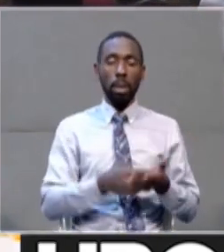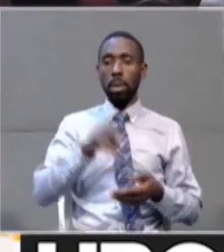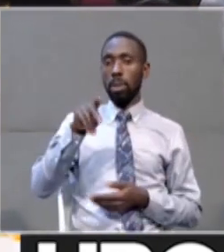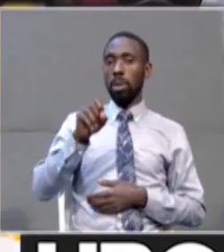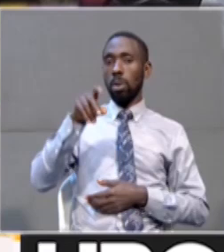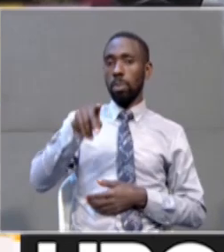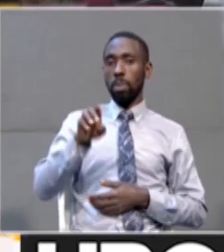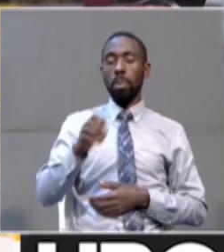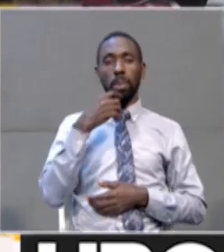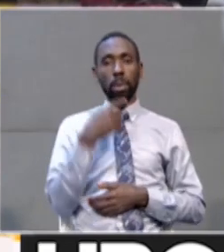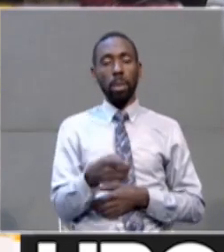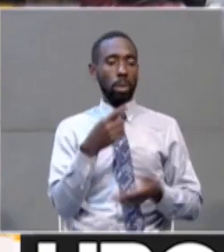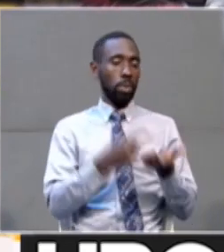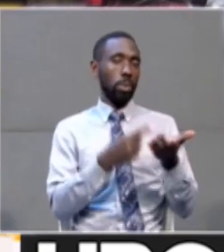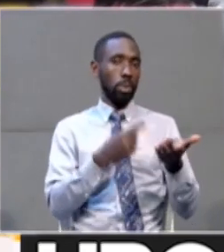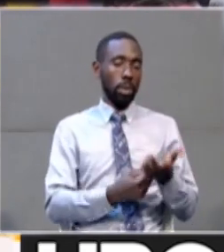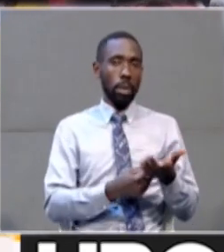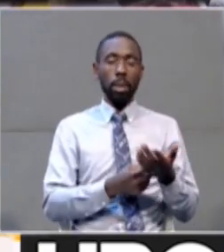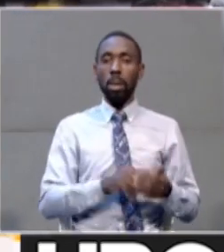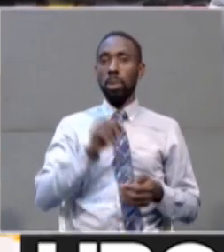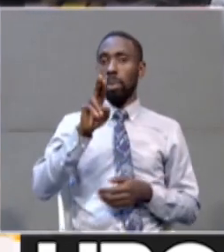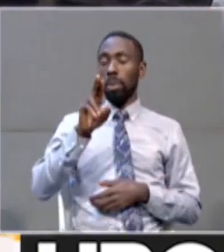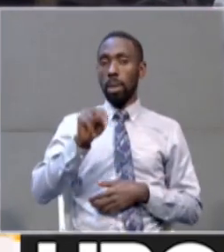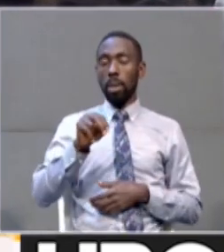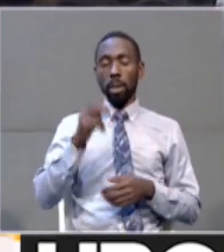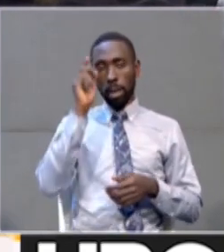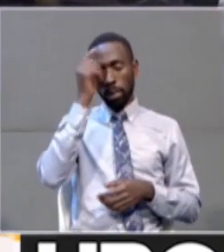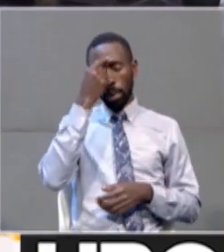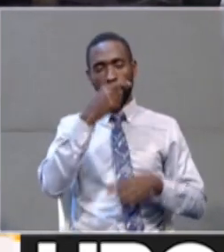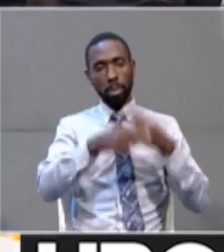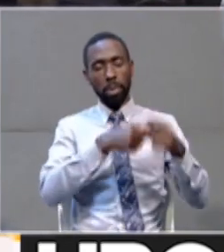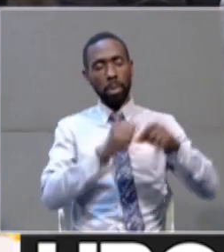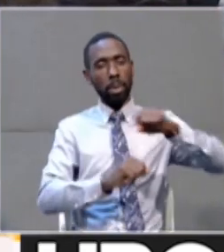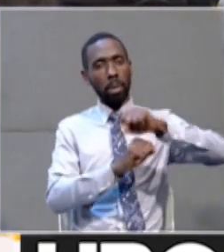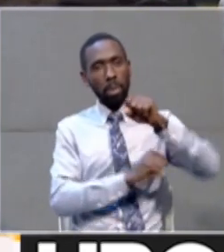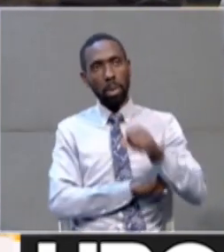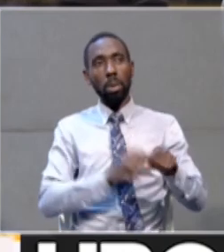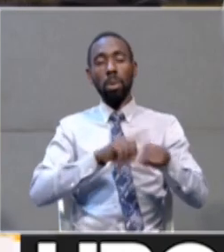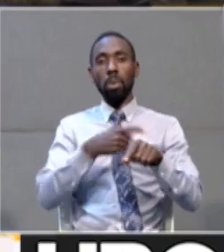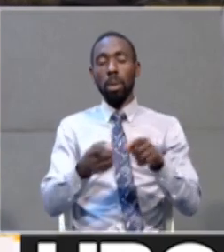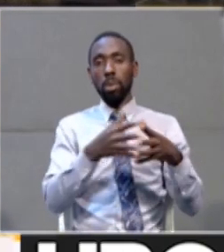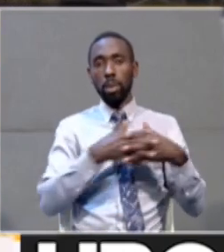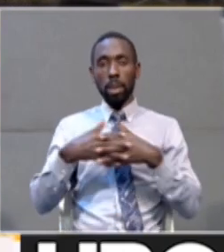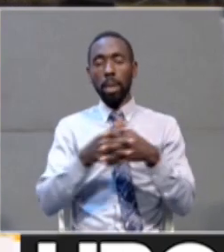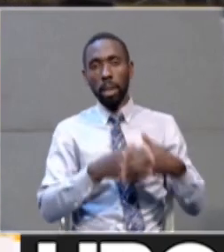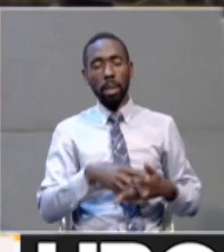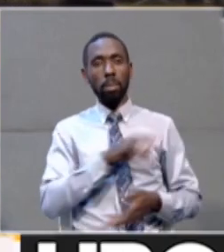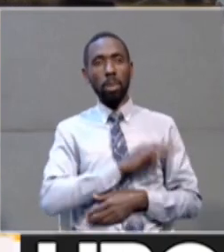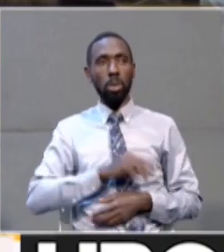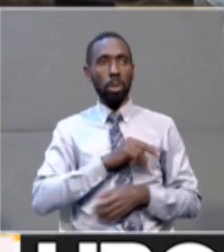your signs and symptoms. So we are encouraging our health workers. For example, if somebody goes in